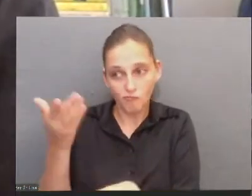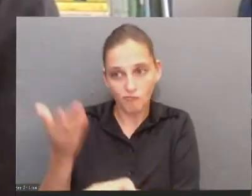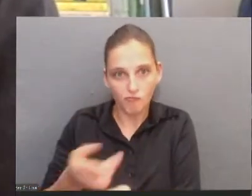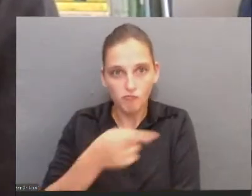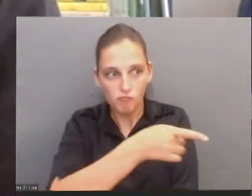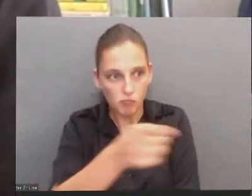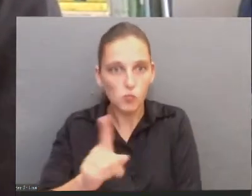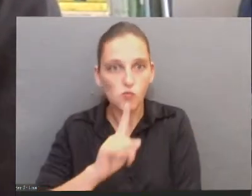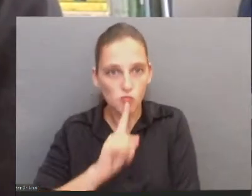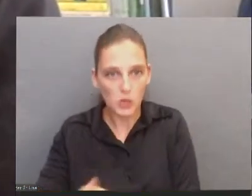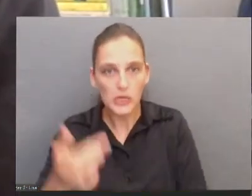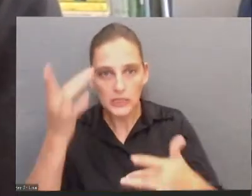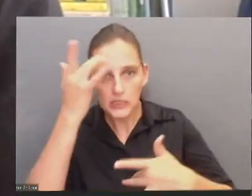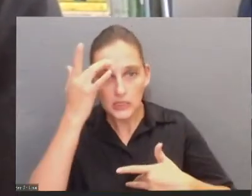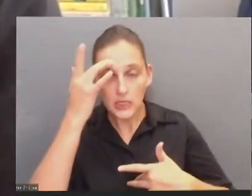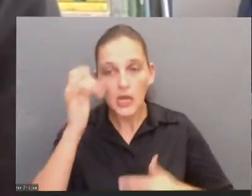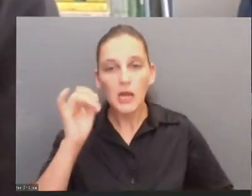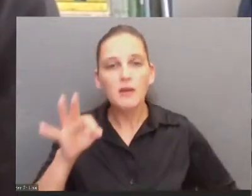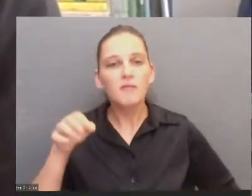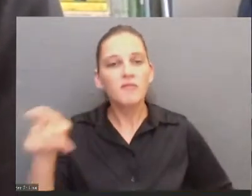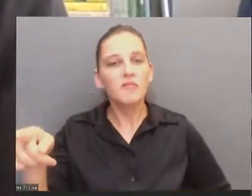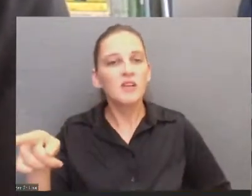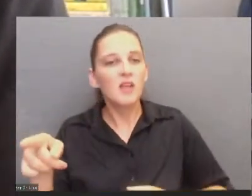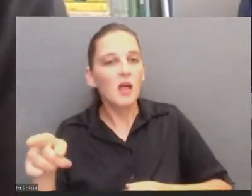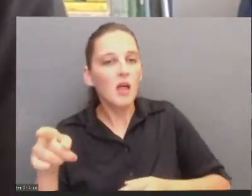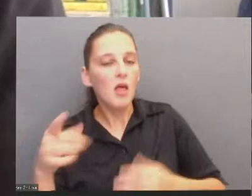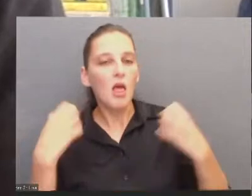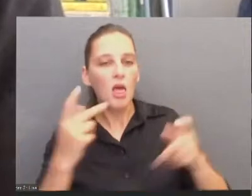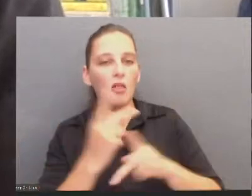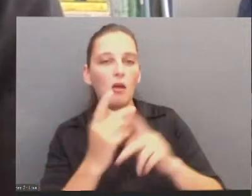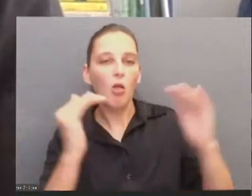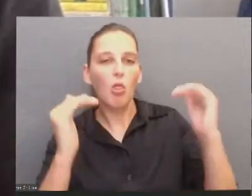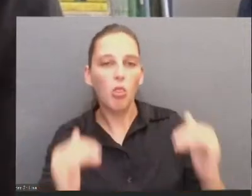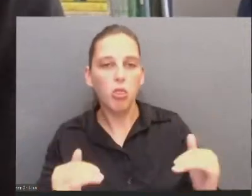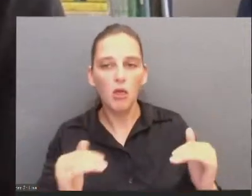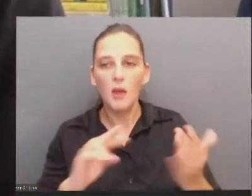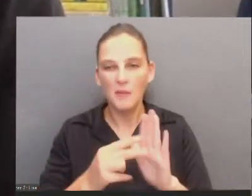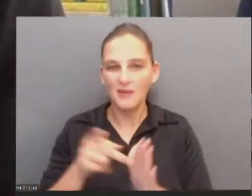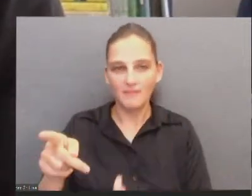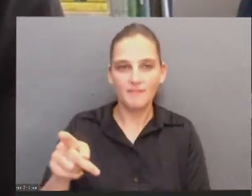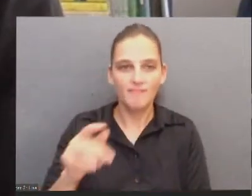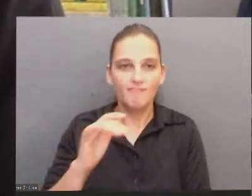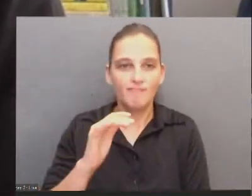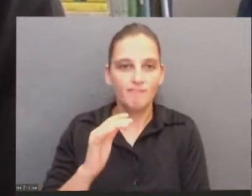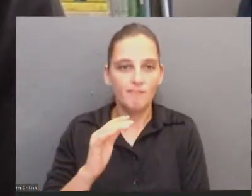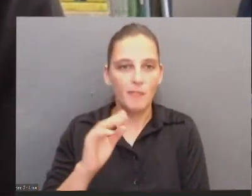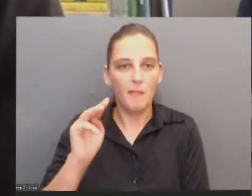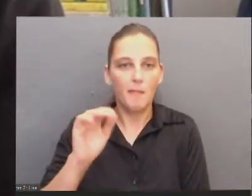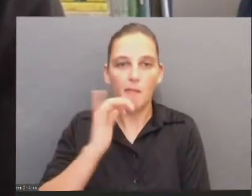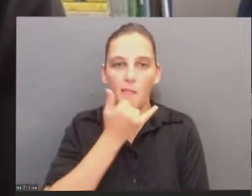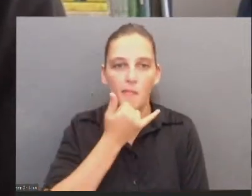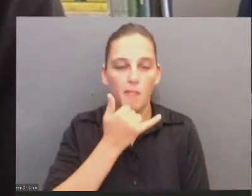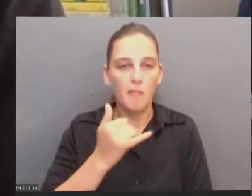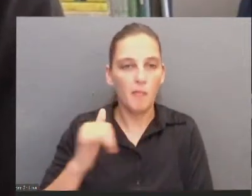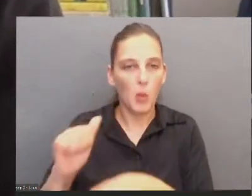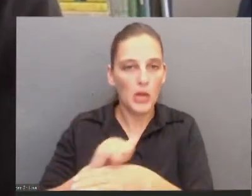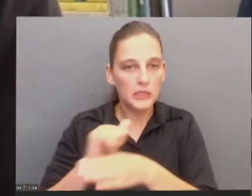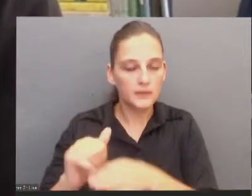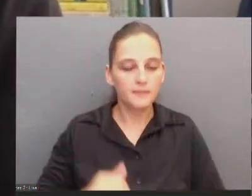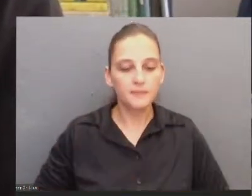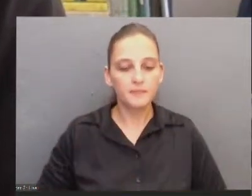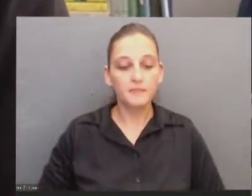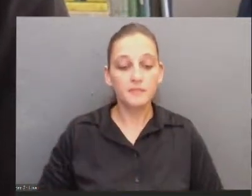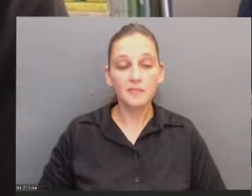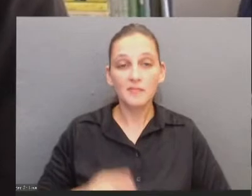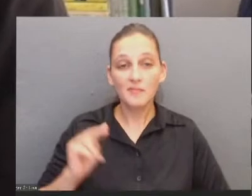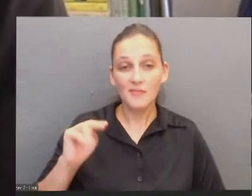deliver health care from a place that they are not. My second recommendation is to demand that the NIH, and Dr. Francis Collins in